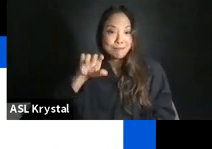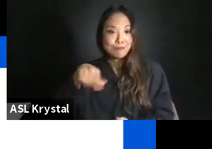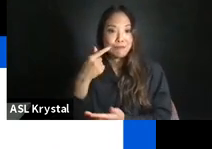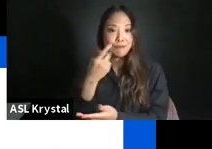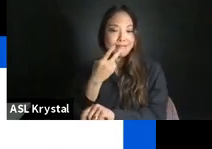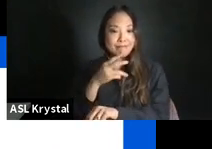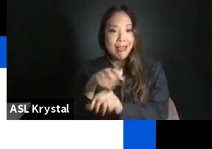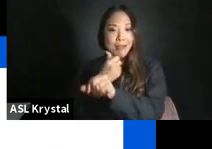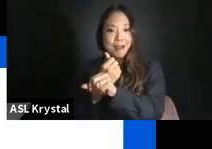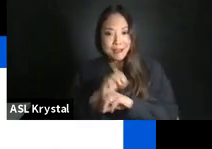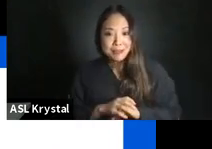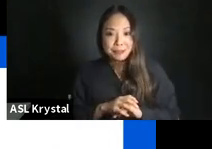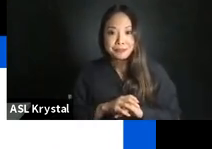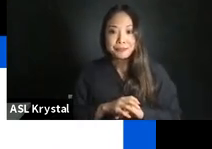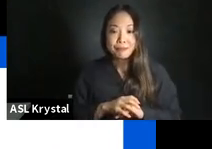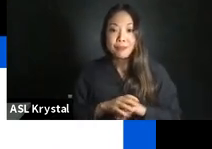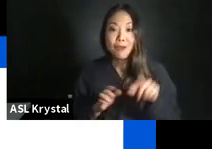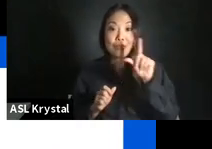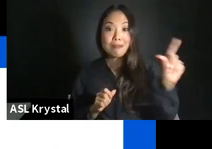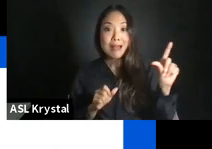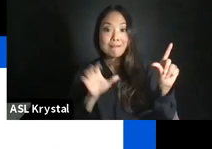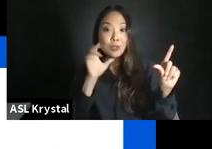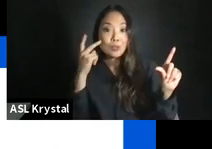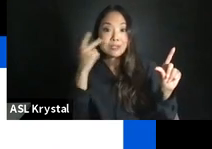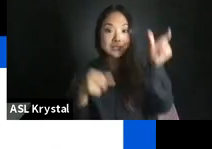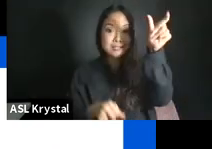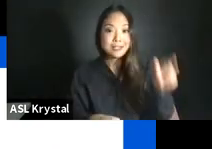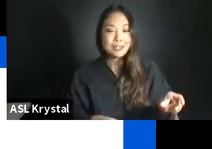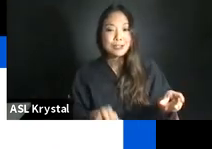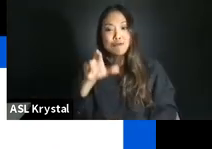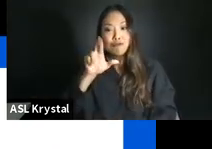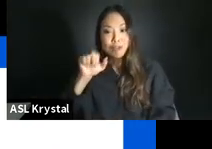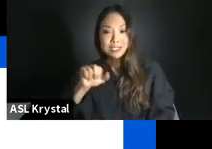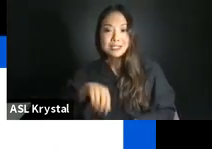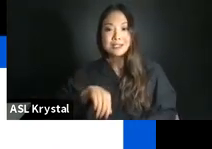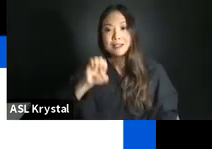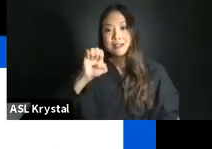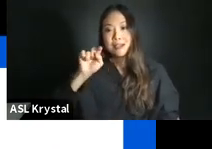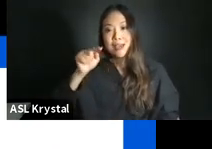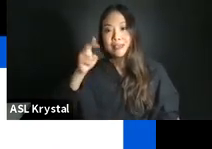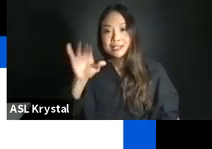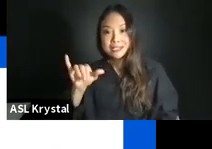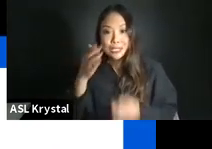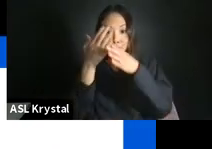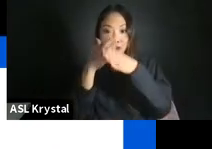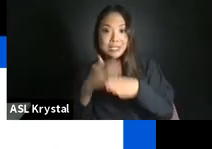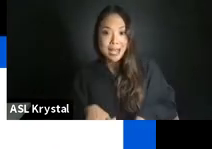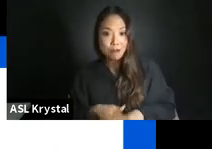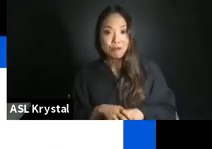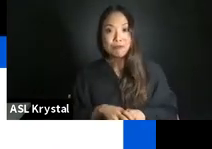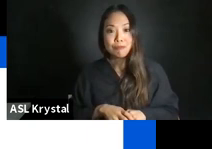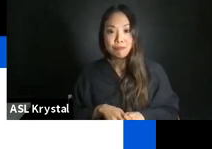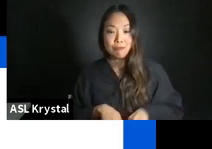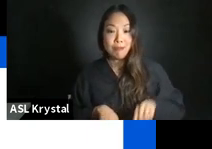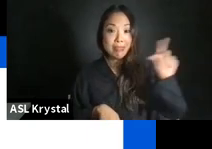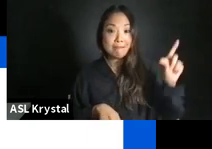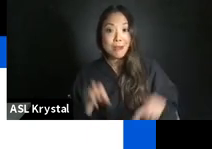will see the race ethnicity breakdown for all of our school leaders in the middle you'll see the breakdown for the new school leaders and on the right you'll see